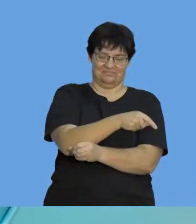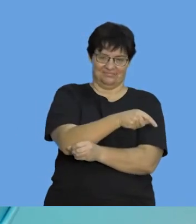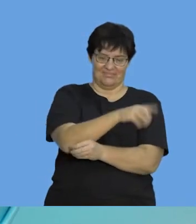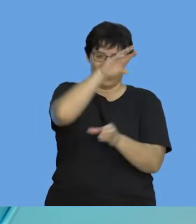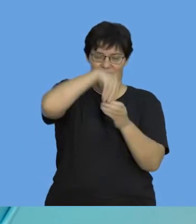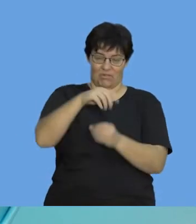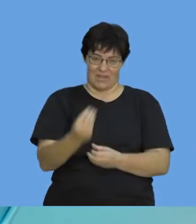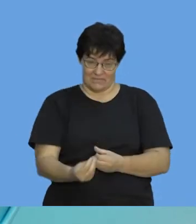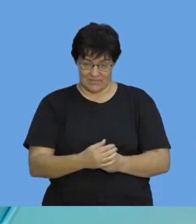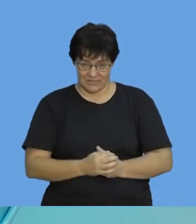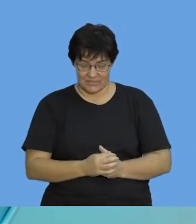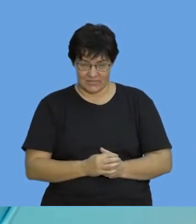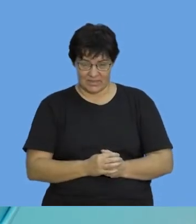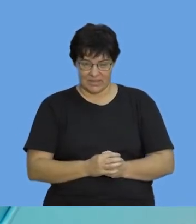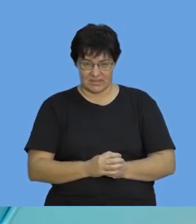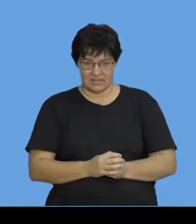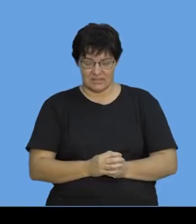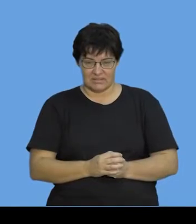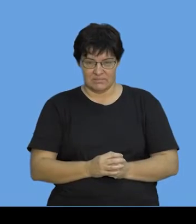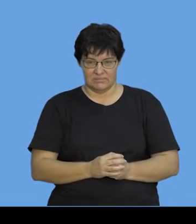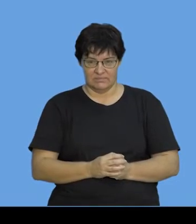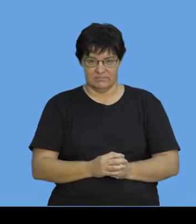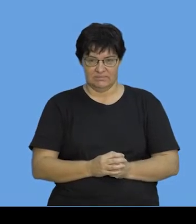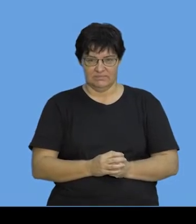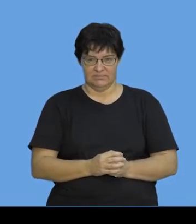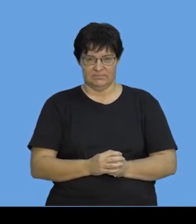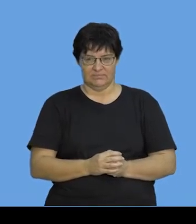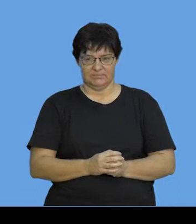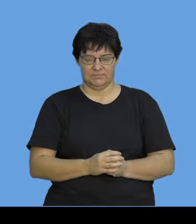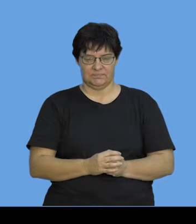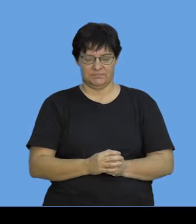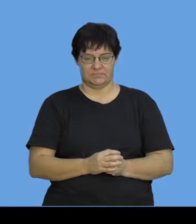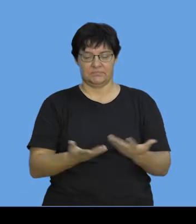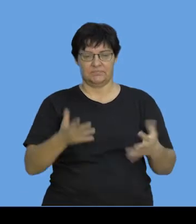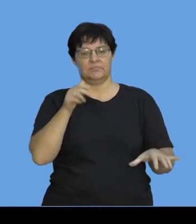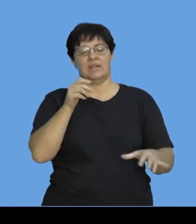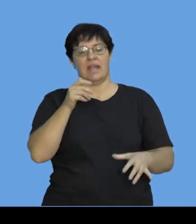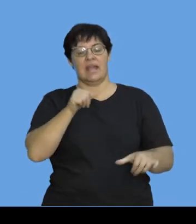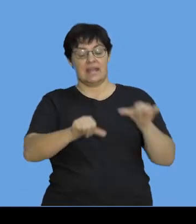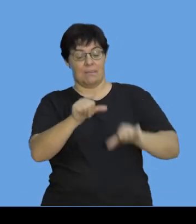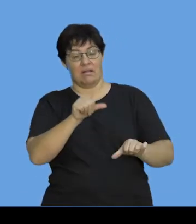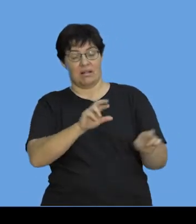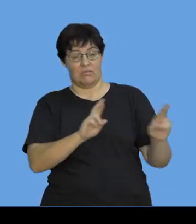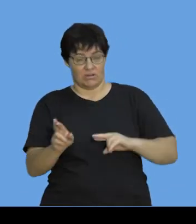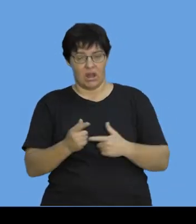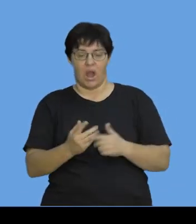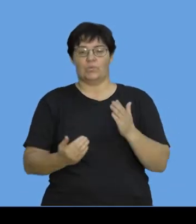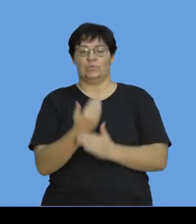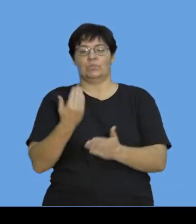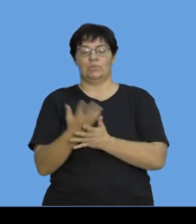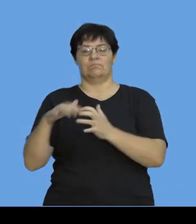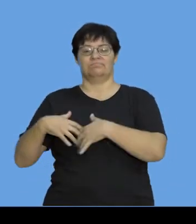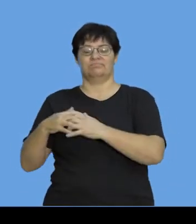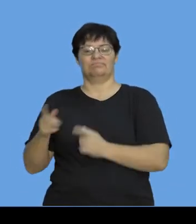that are making up our reactants. Right. Okay. So in a chemical reaction, we form new substances. This is what distinguishes